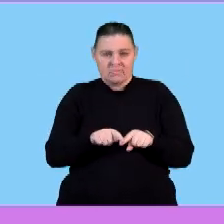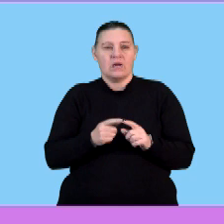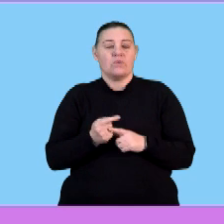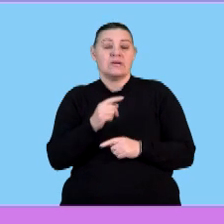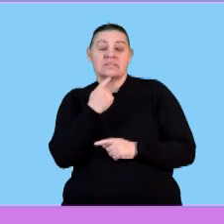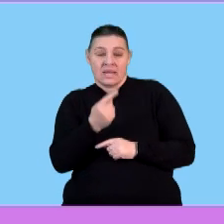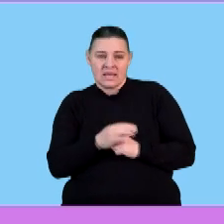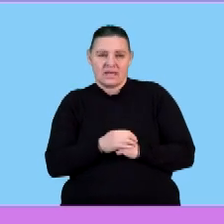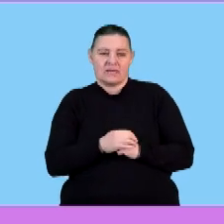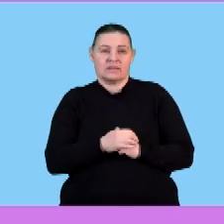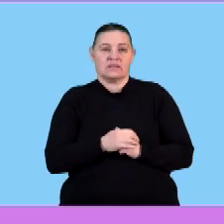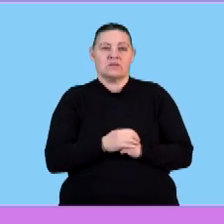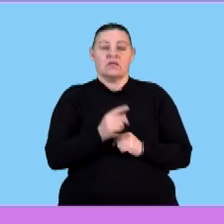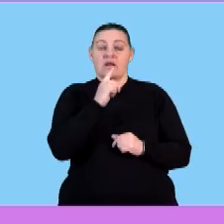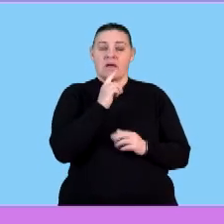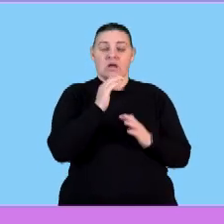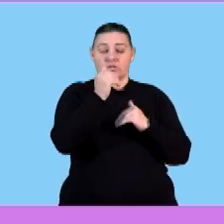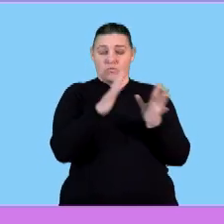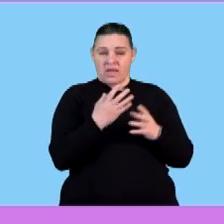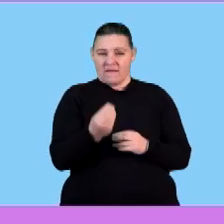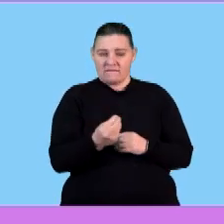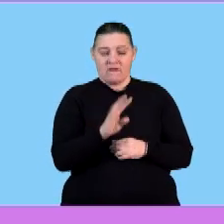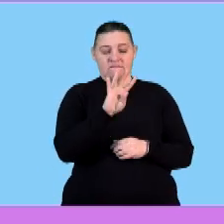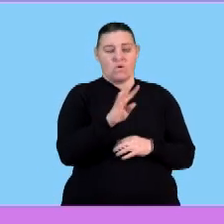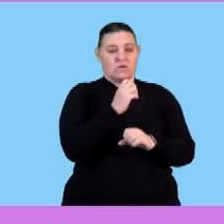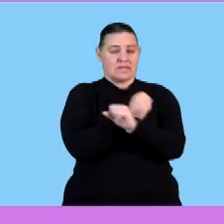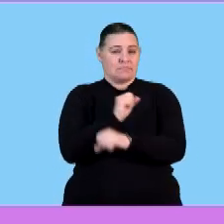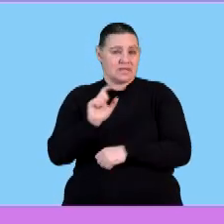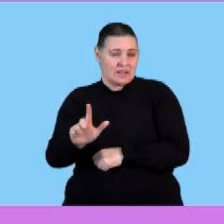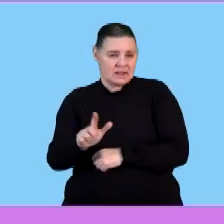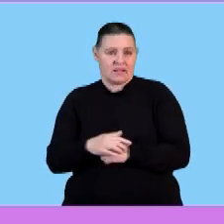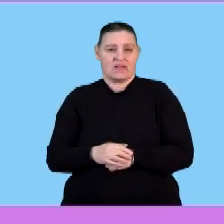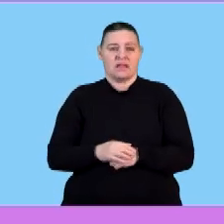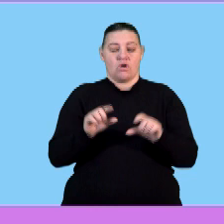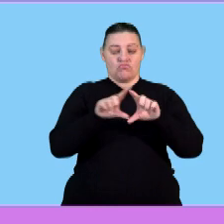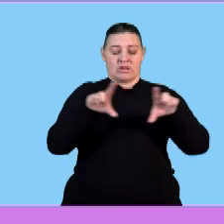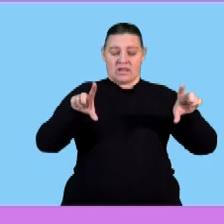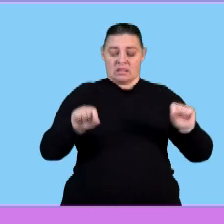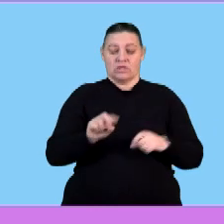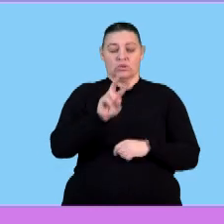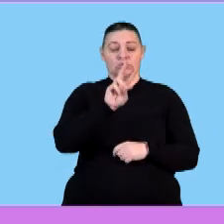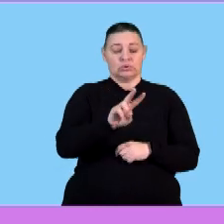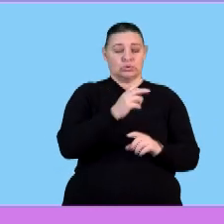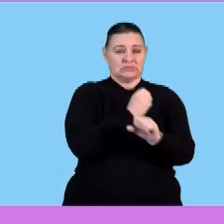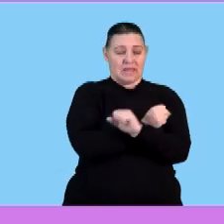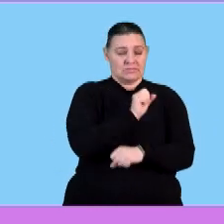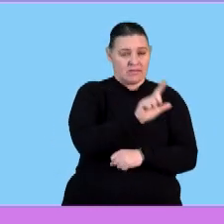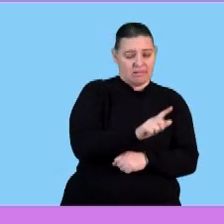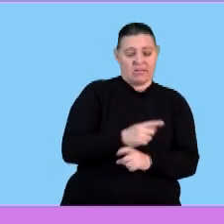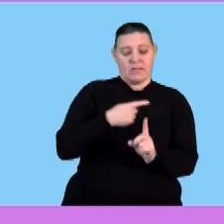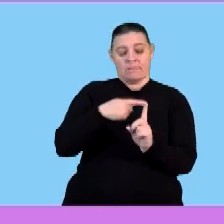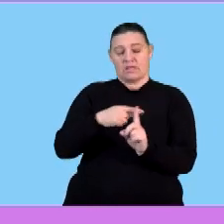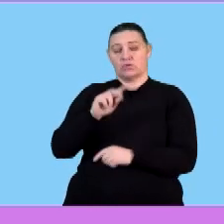that, we speak of these following formulas. The square has 4 times length, the rectangle 2 times